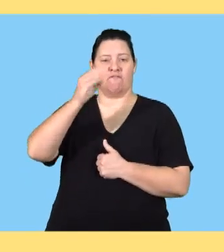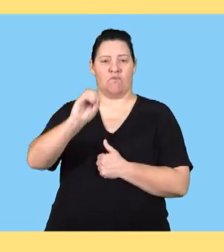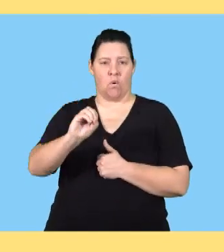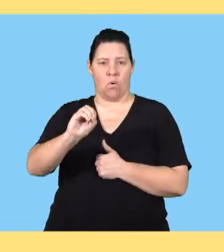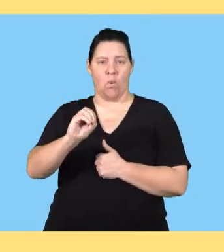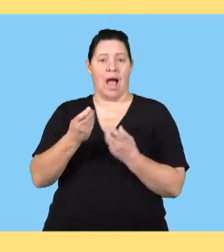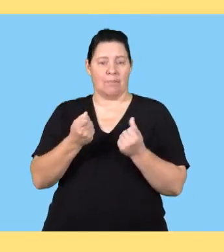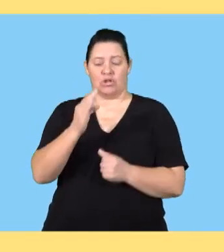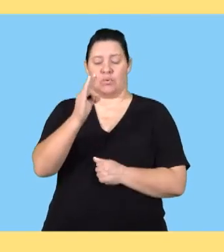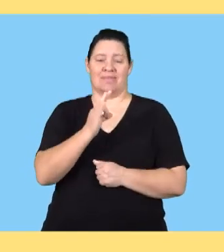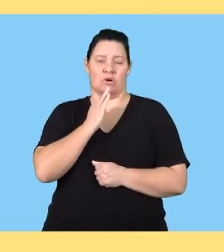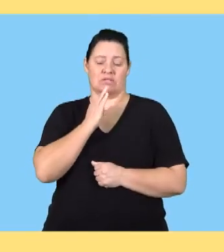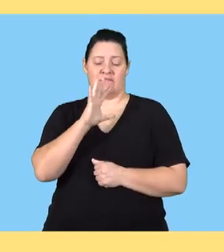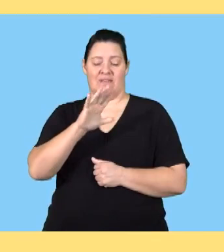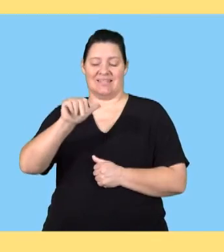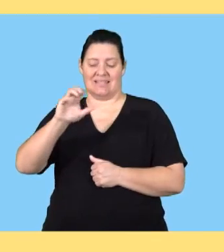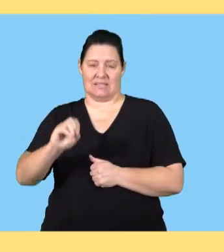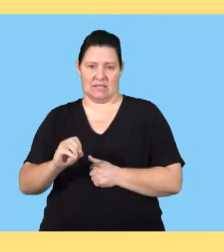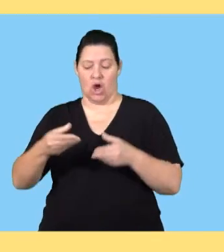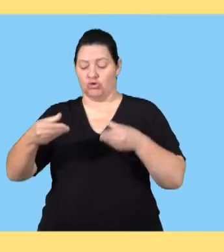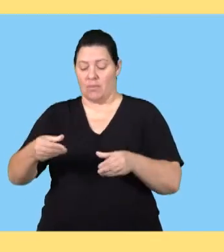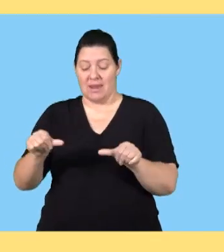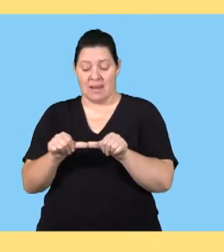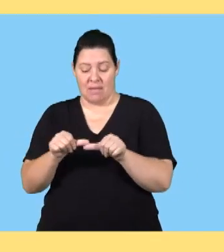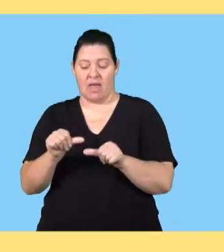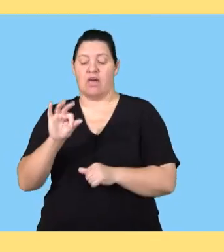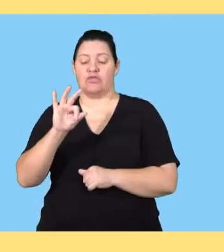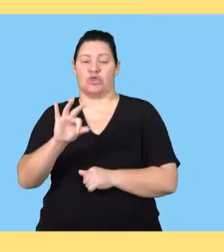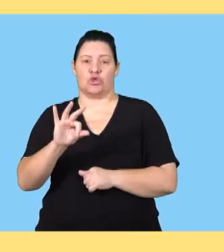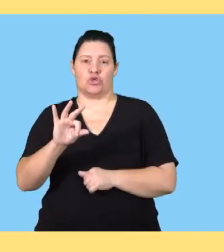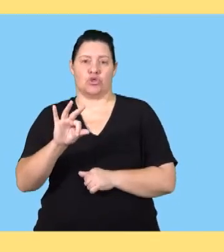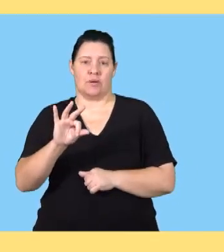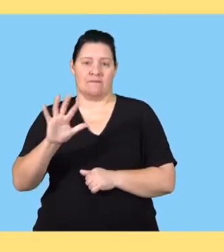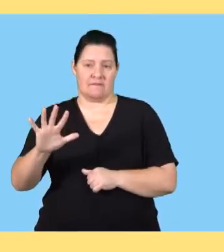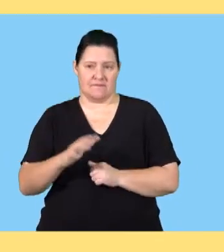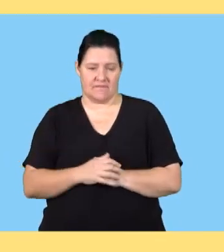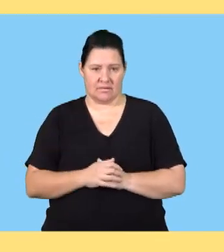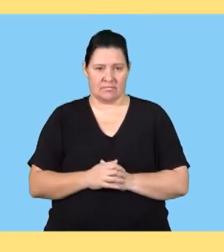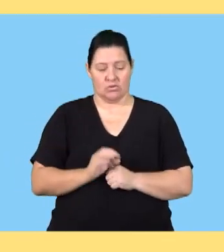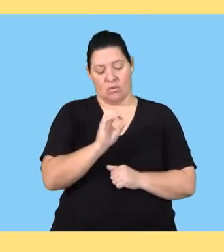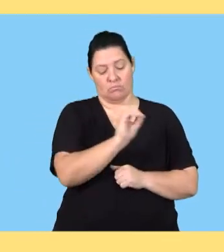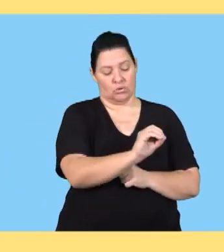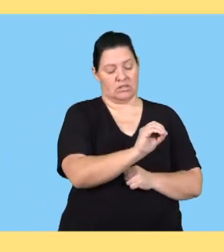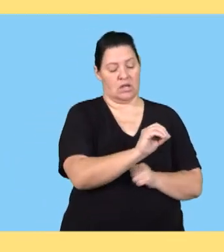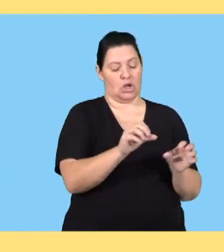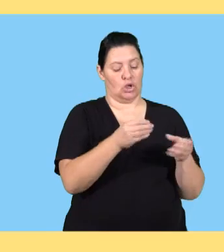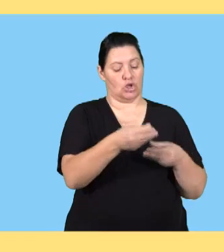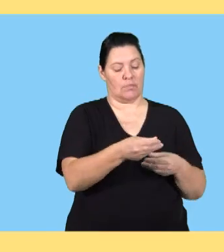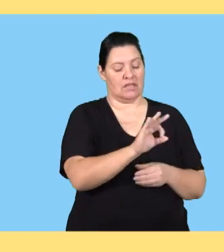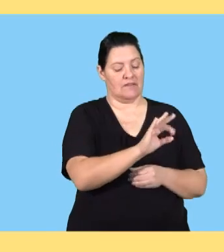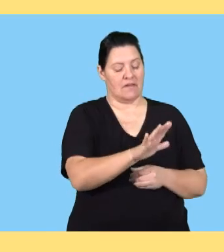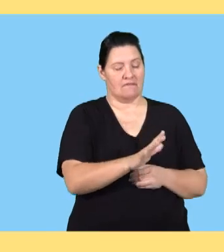3,560, and the debit note is number 35. So I'll come to the document, 35, and the